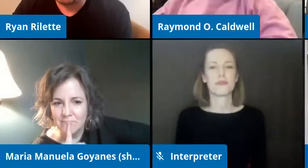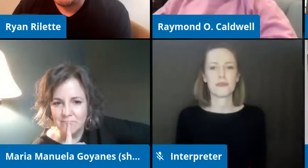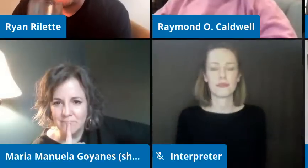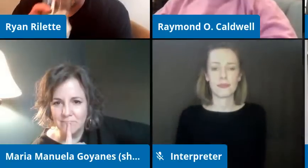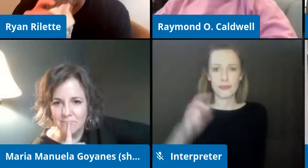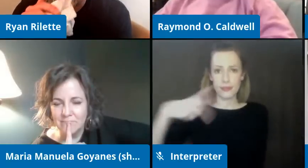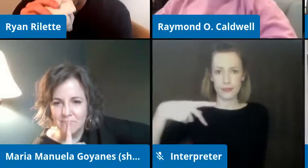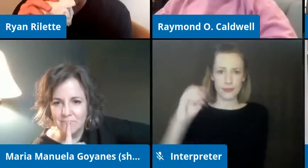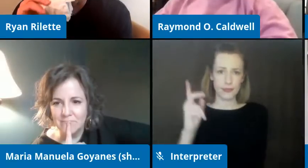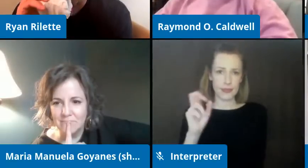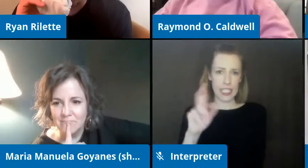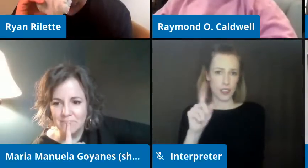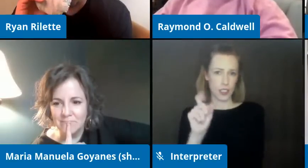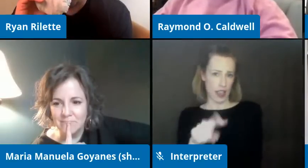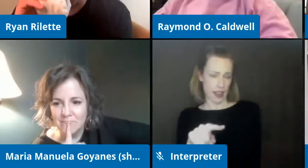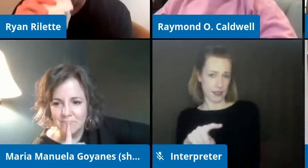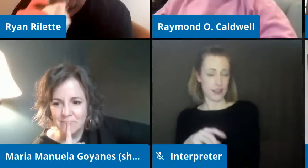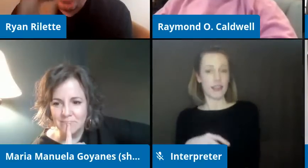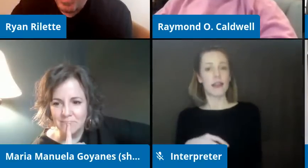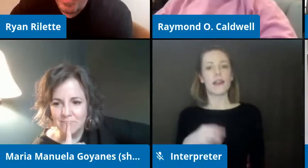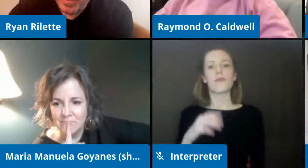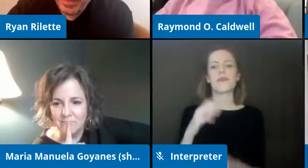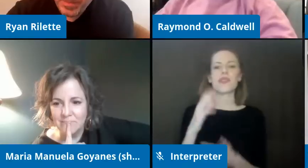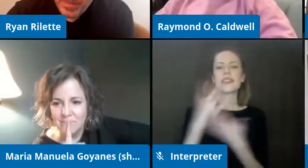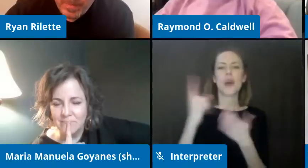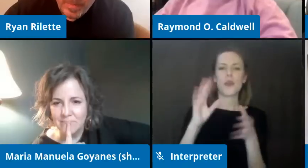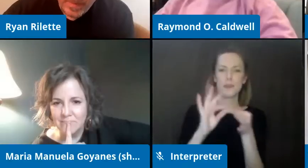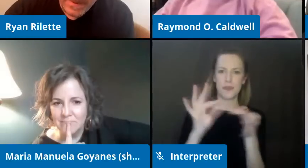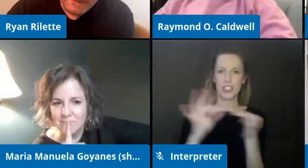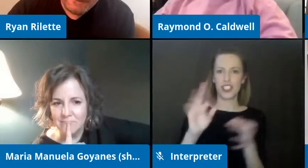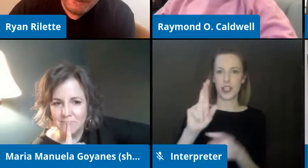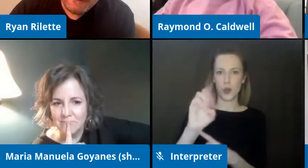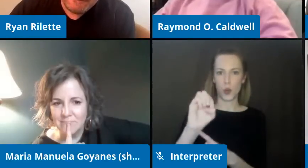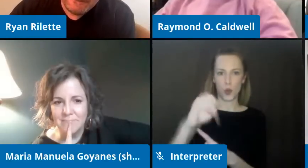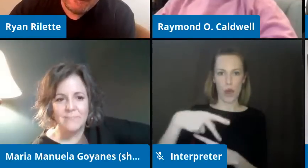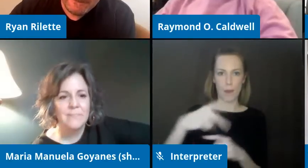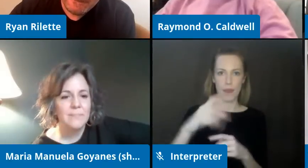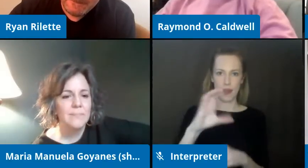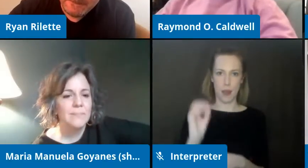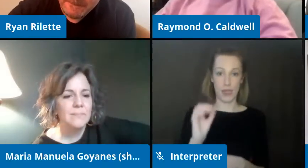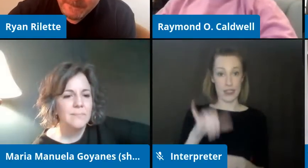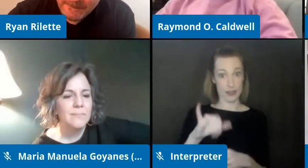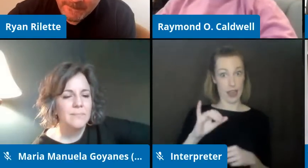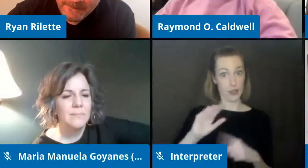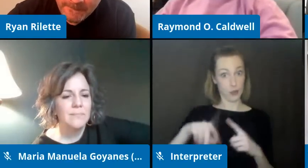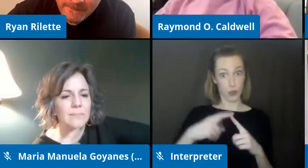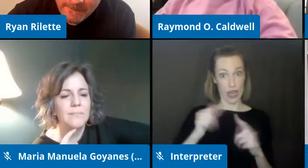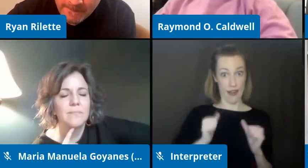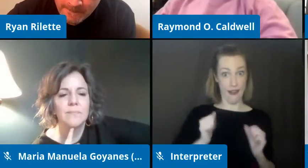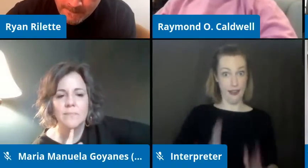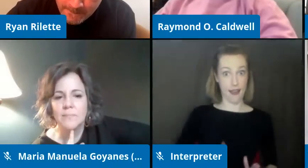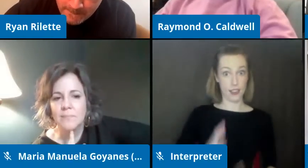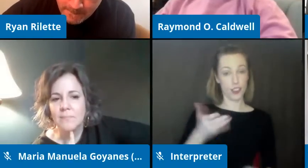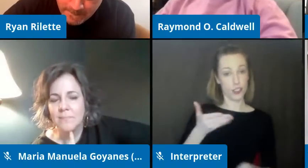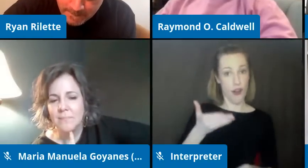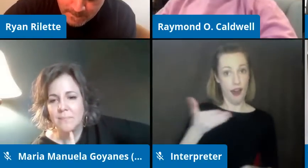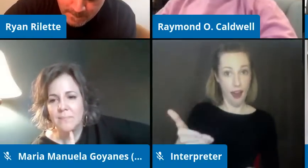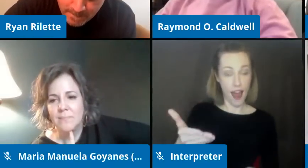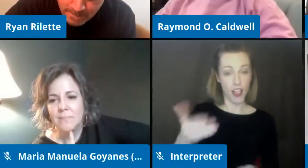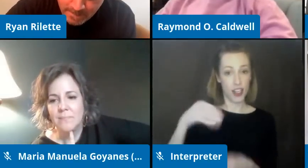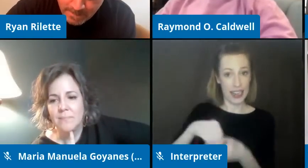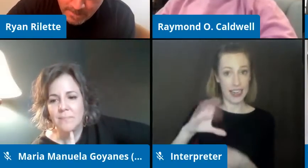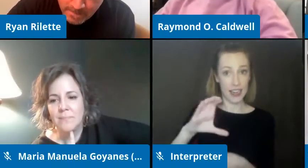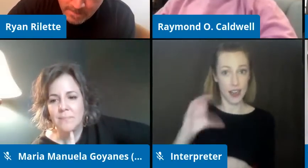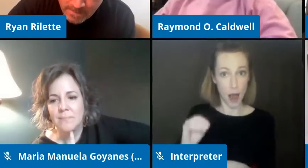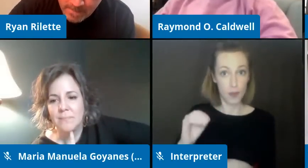to go back to someone who said the idea of rep companies where you have actors employed in your company who can be